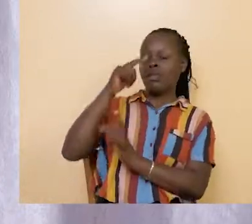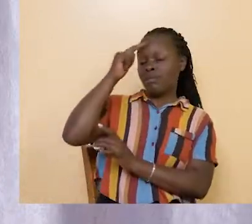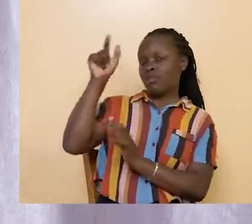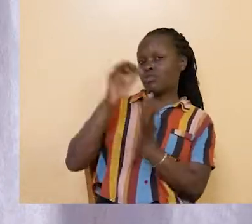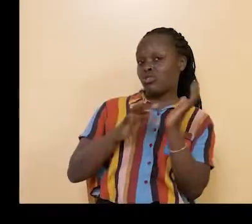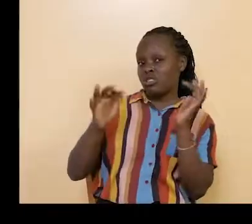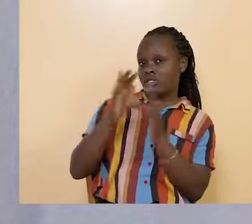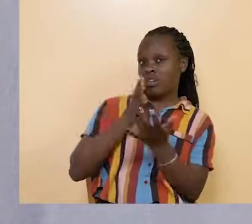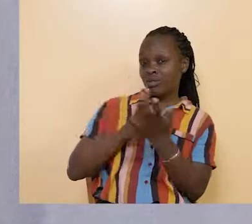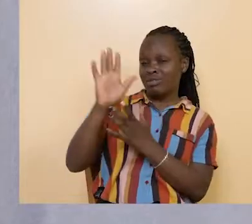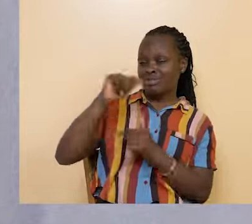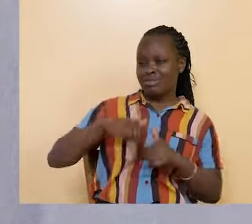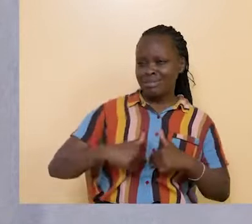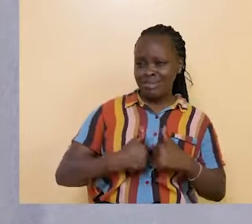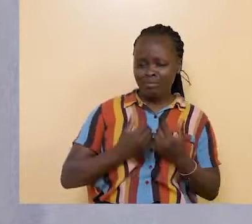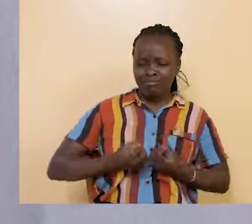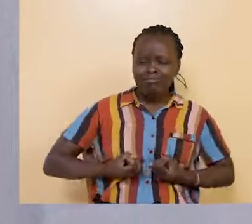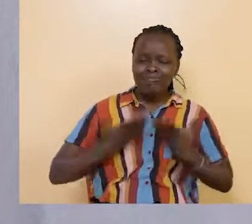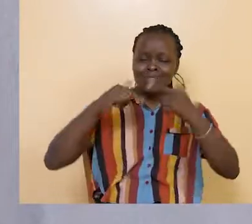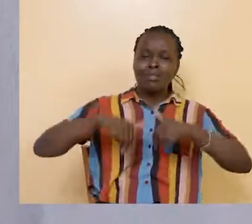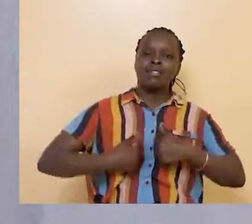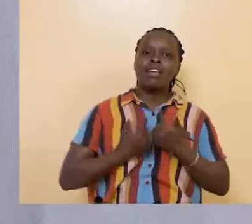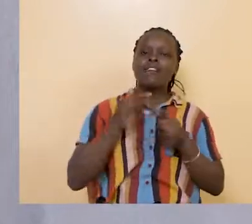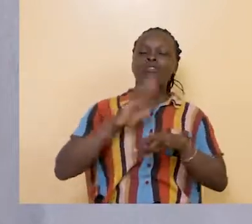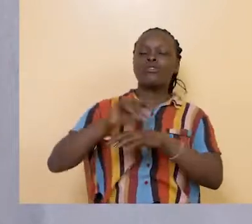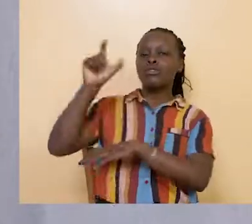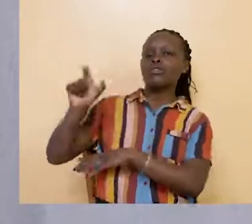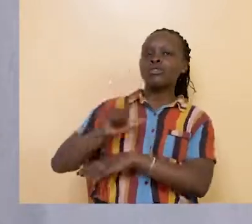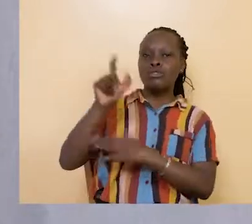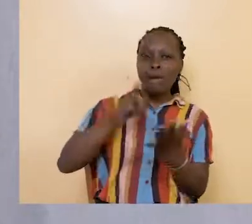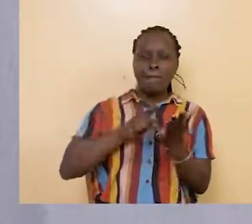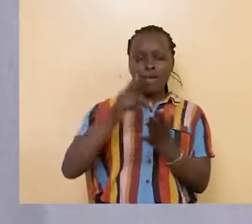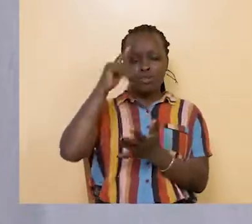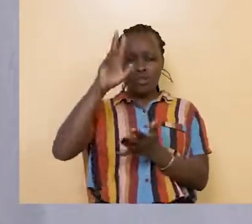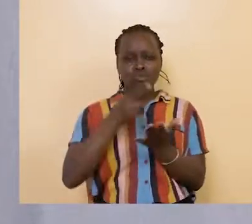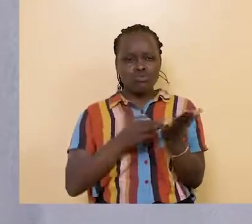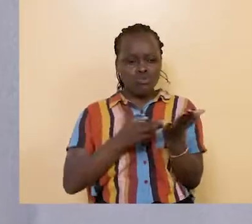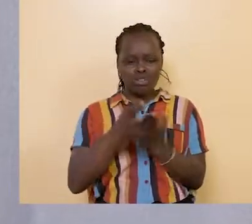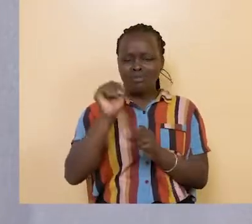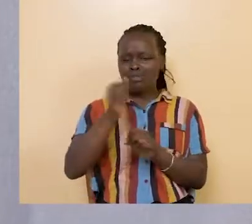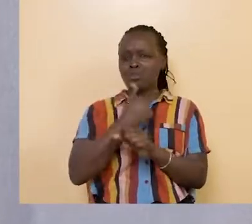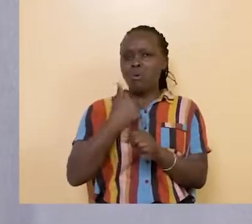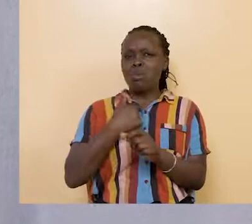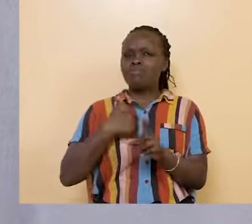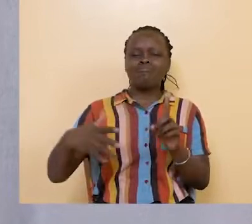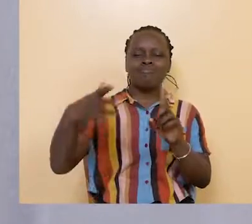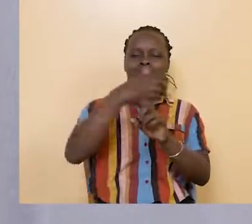Because Jesus, through the selfless death that he died on the cross, purchasing for us a righteousness that we could never afford, and through